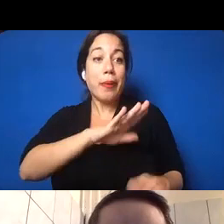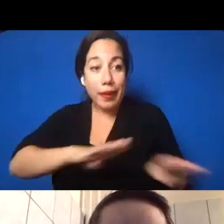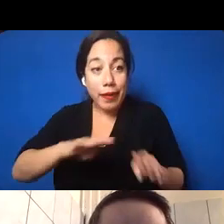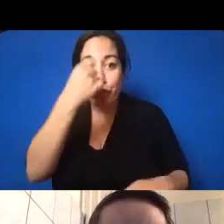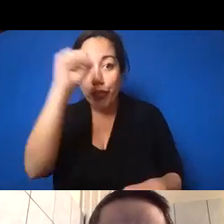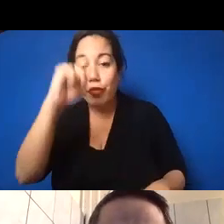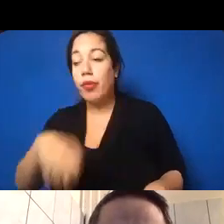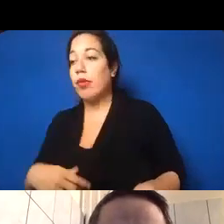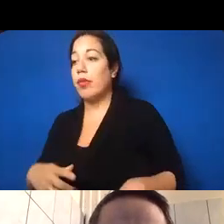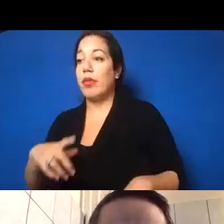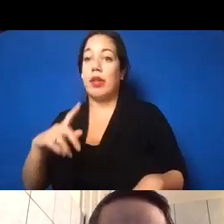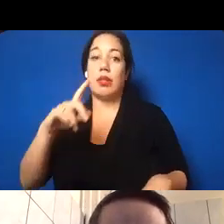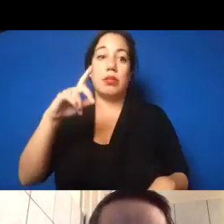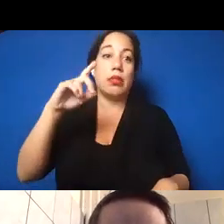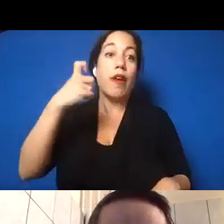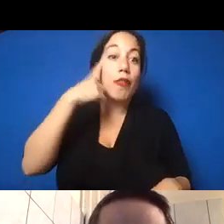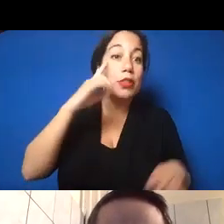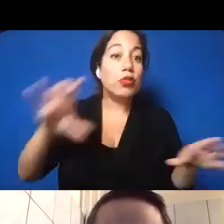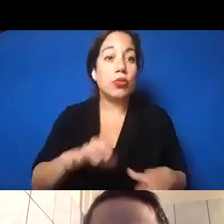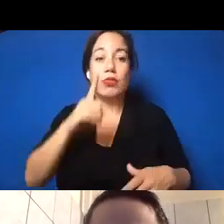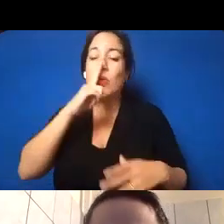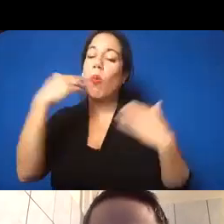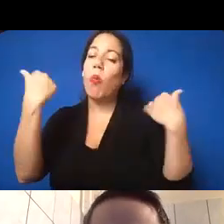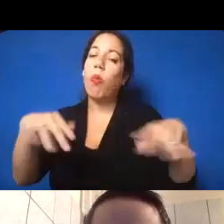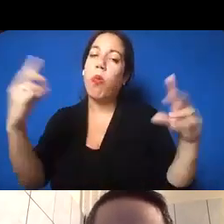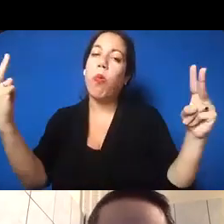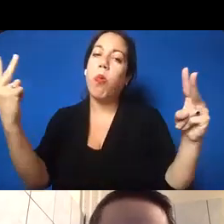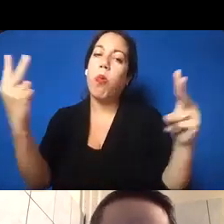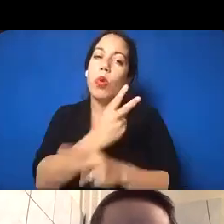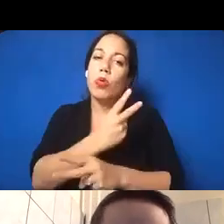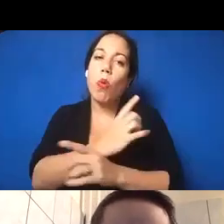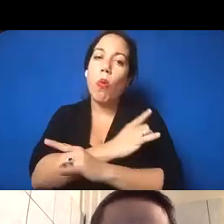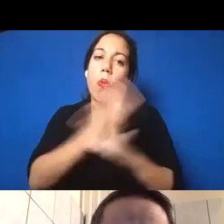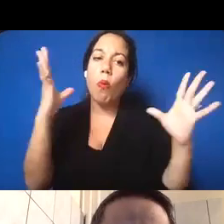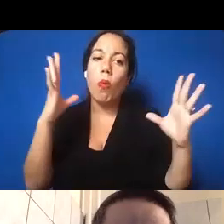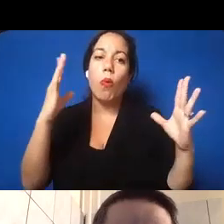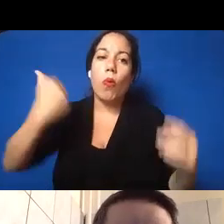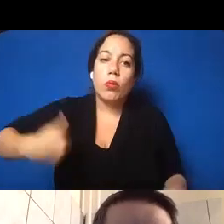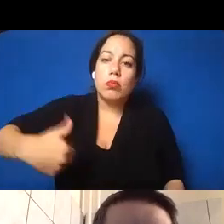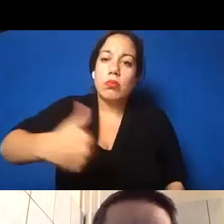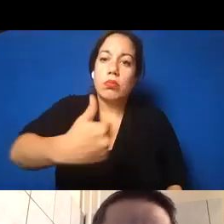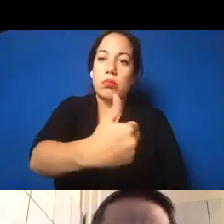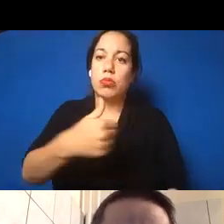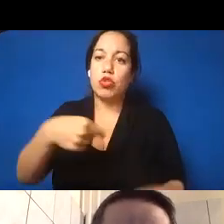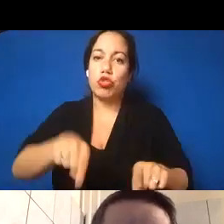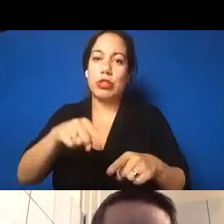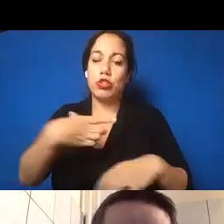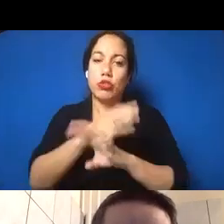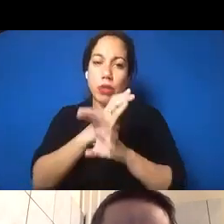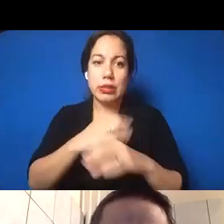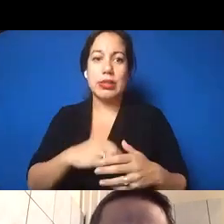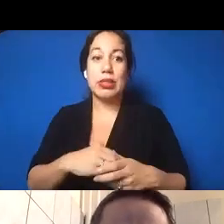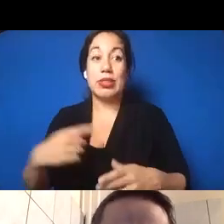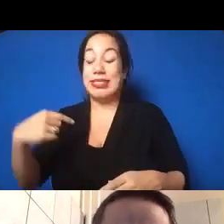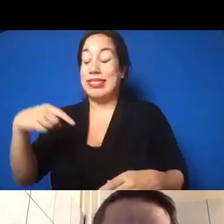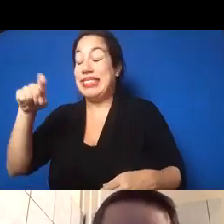against the citizens are much worse and more often in these times of crisis, and you need to protest it,